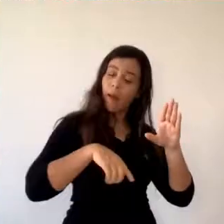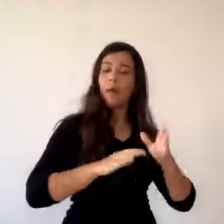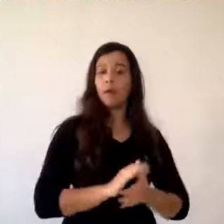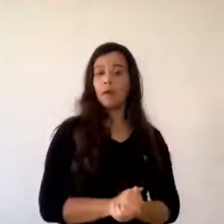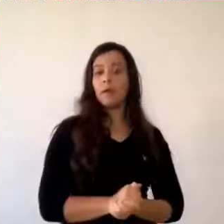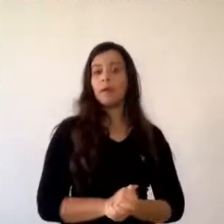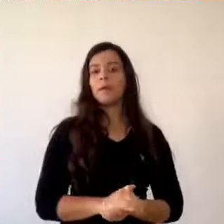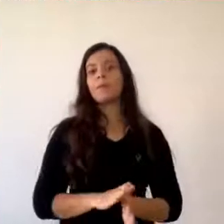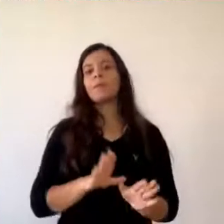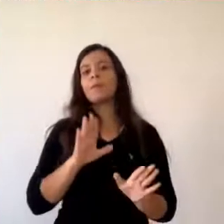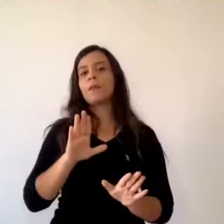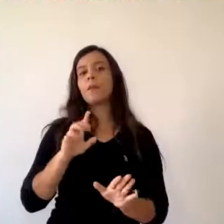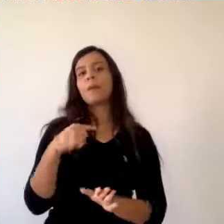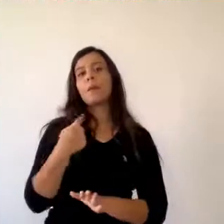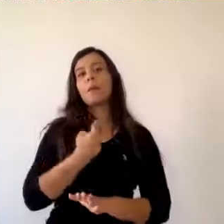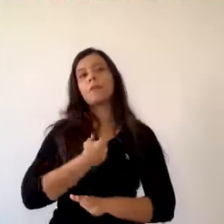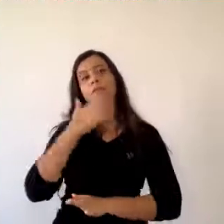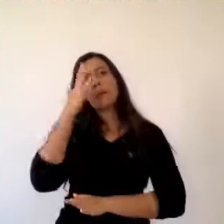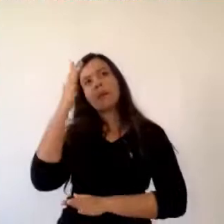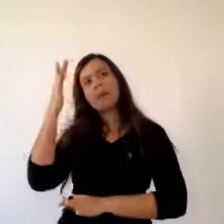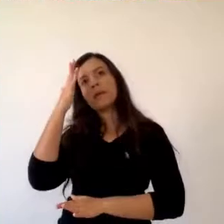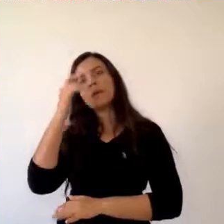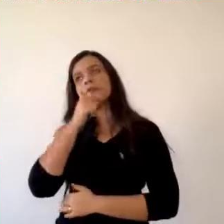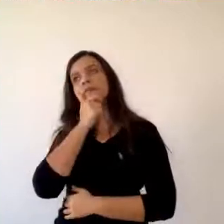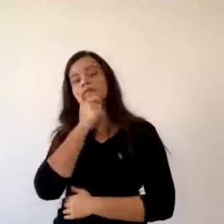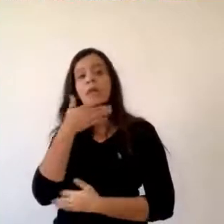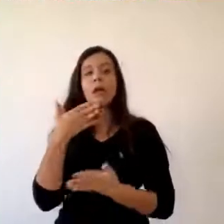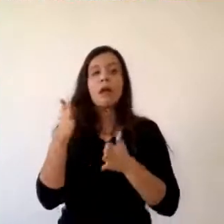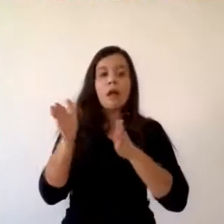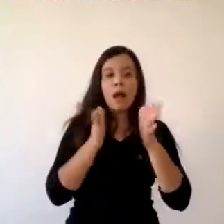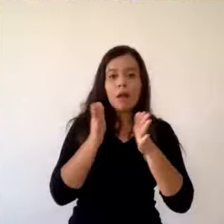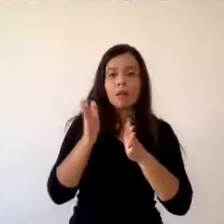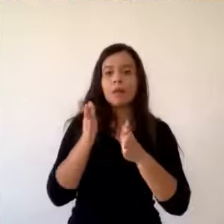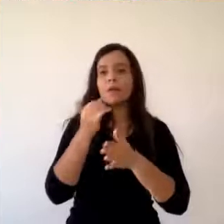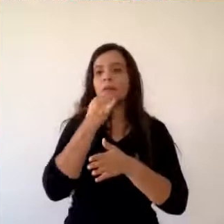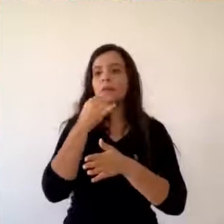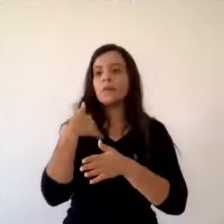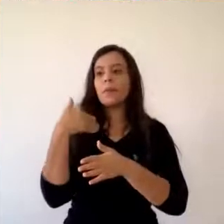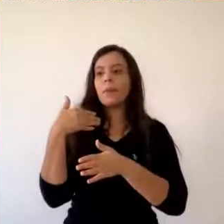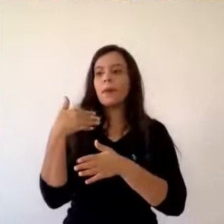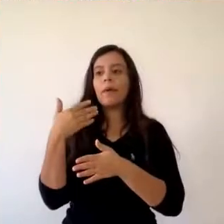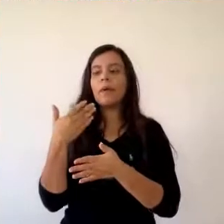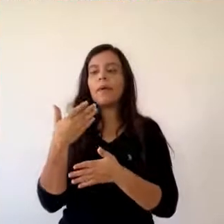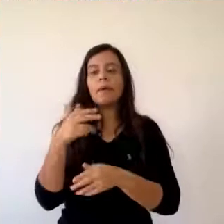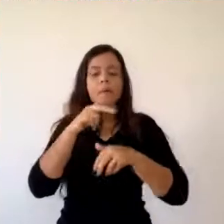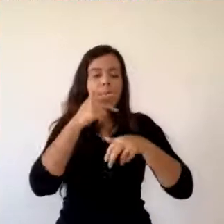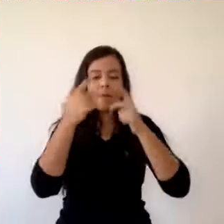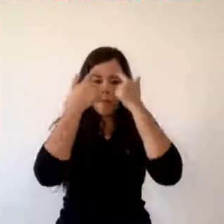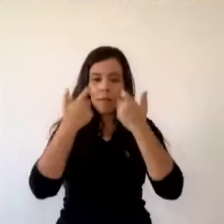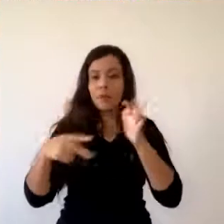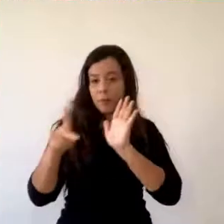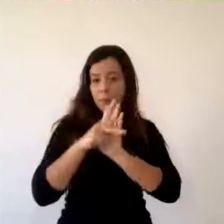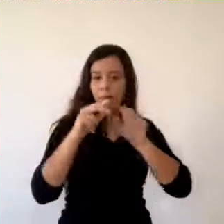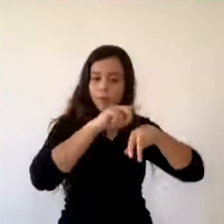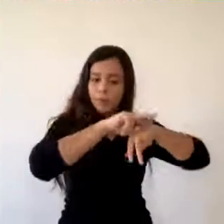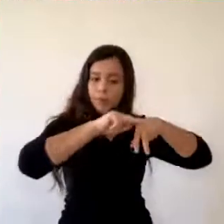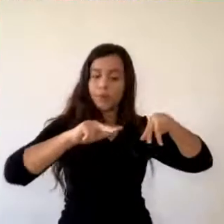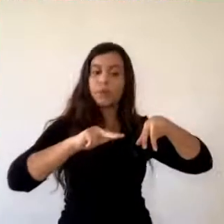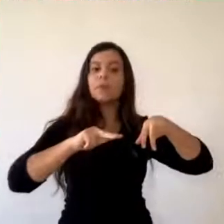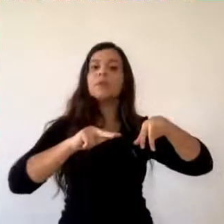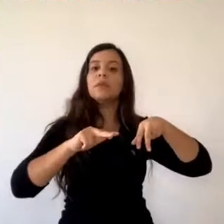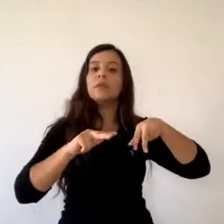So when we think about access to rights and talking about violence, gender violence, we